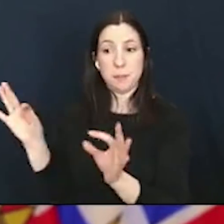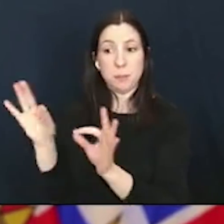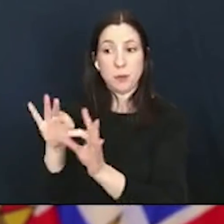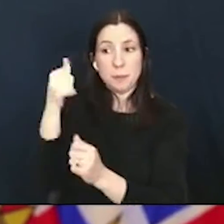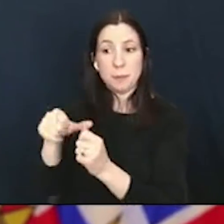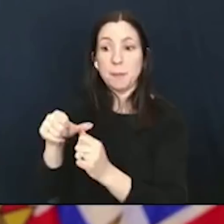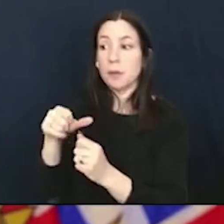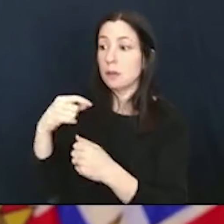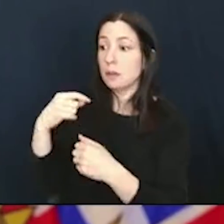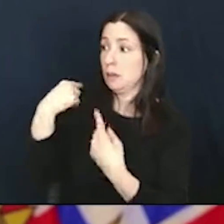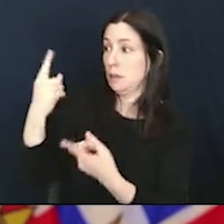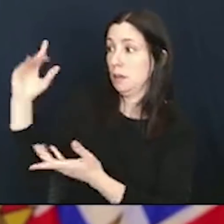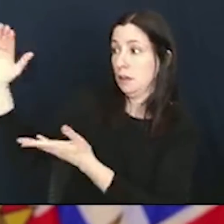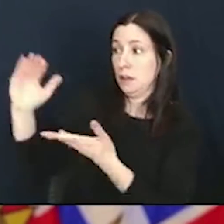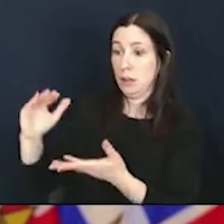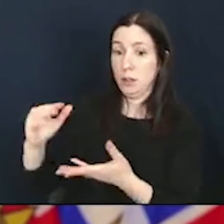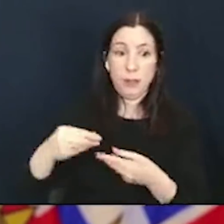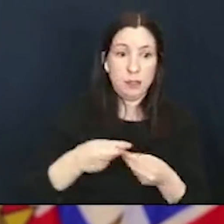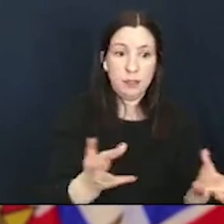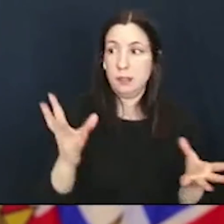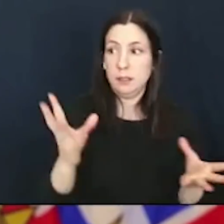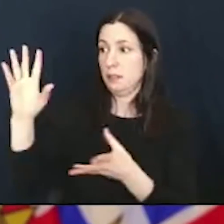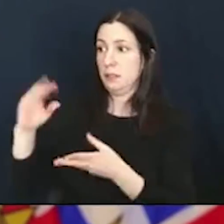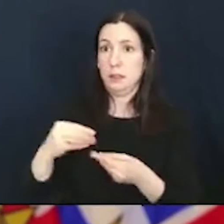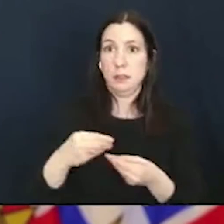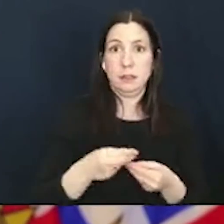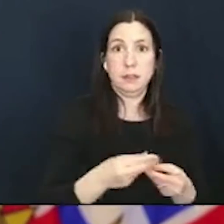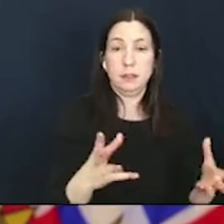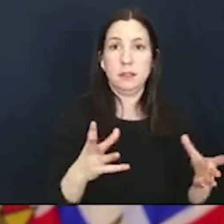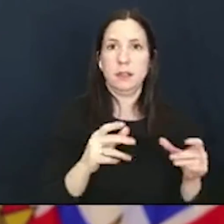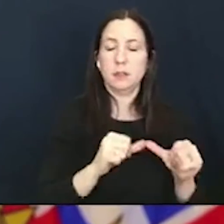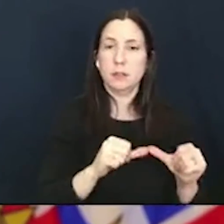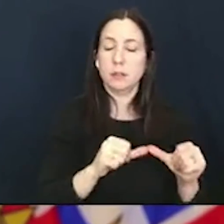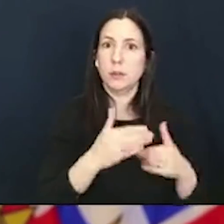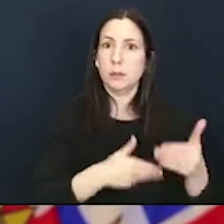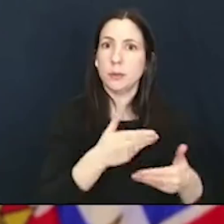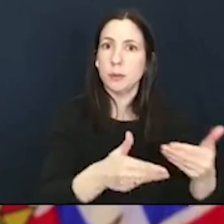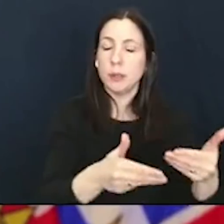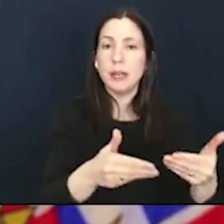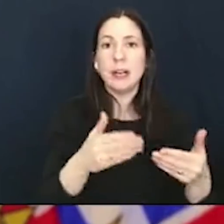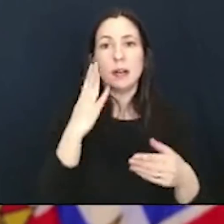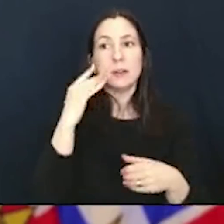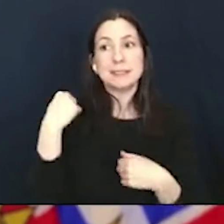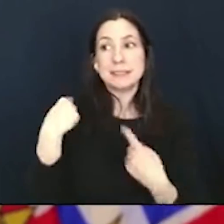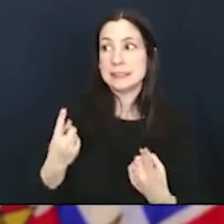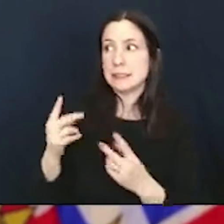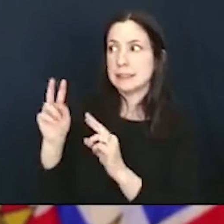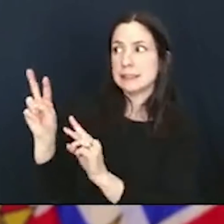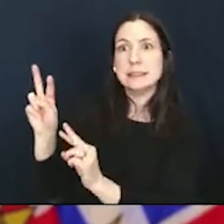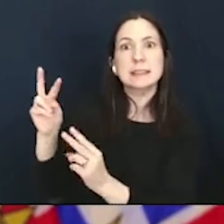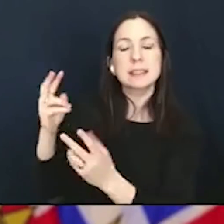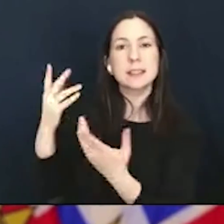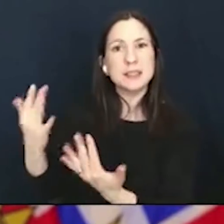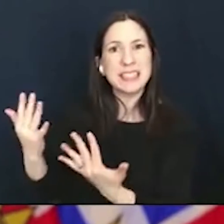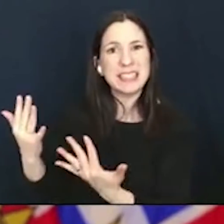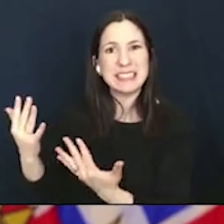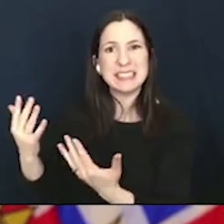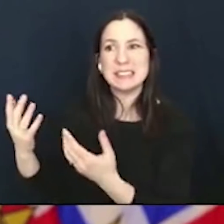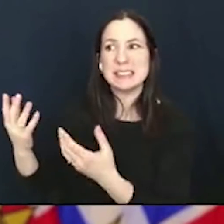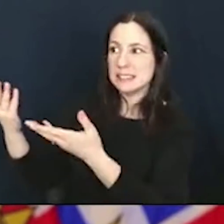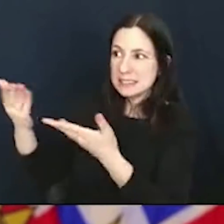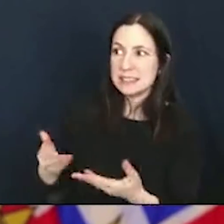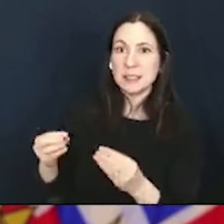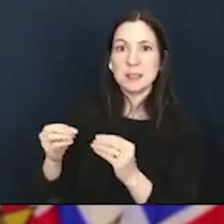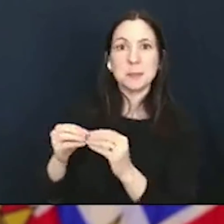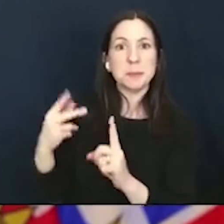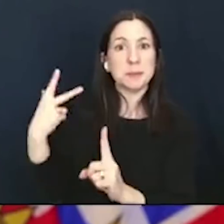they've arrived. And it's been challenging in these last few weeks where we've had a very limited supply, but we've been able to use